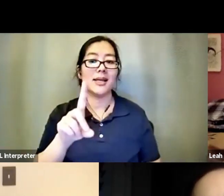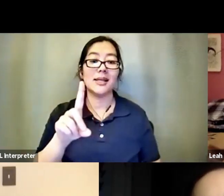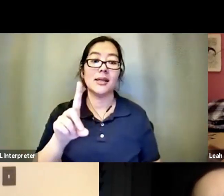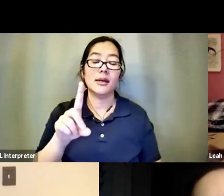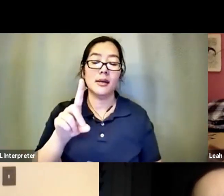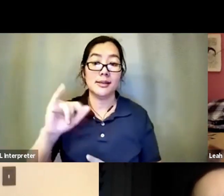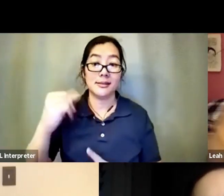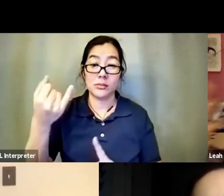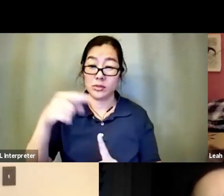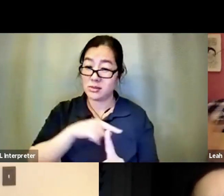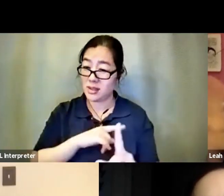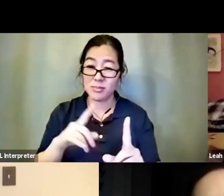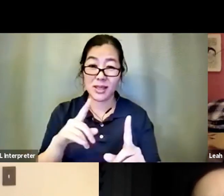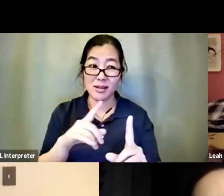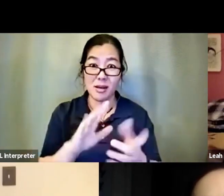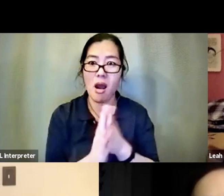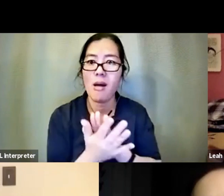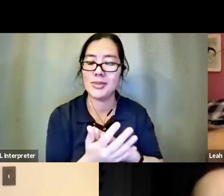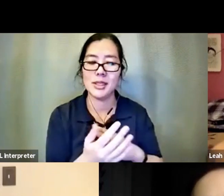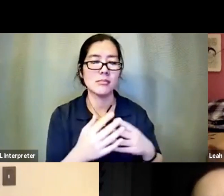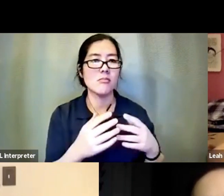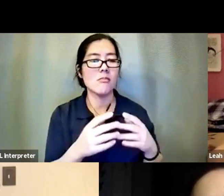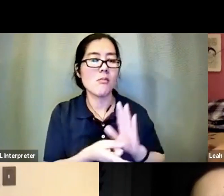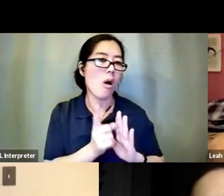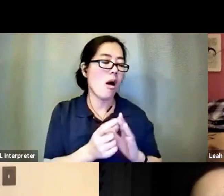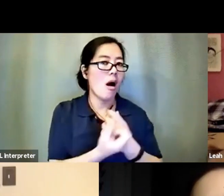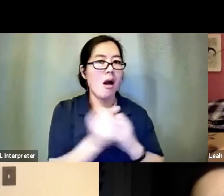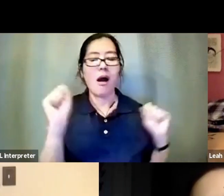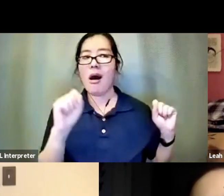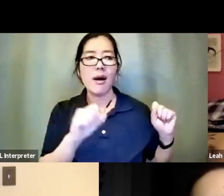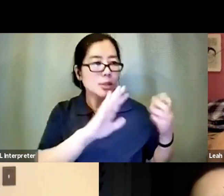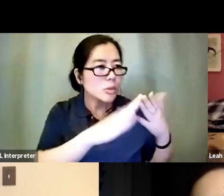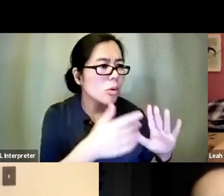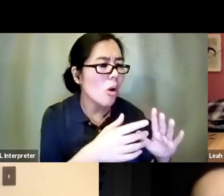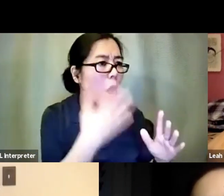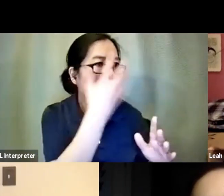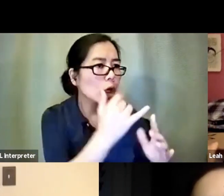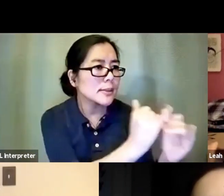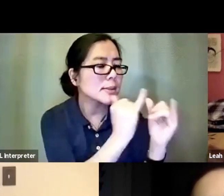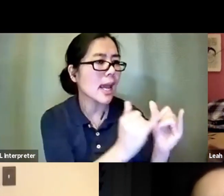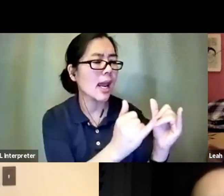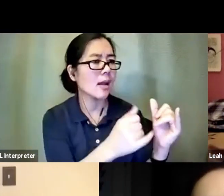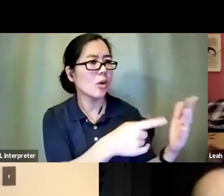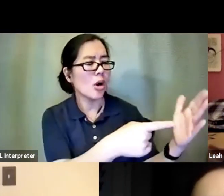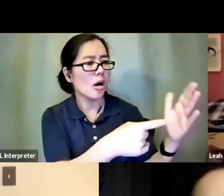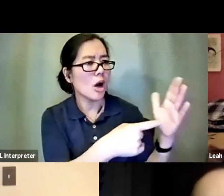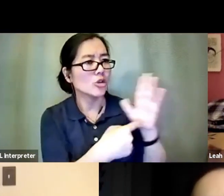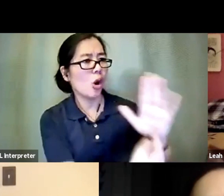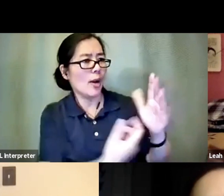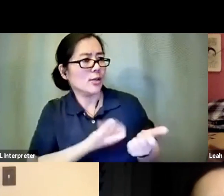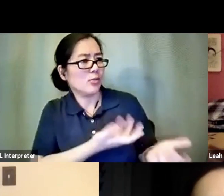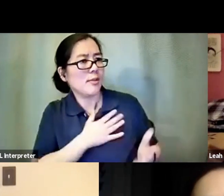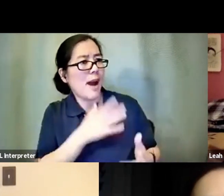disabled Black and brown folks to be like, oh, this is a community that looks like me and reflects my interests and issues. I can come home, I can